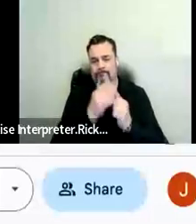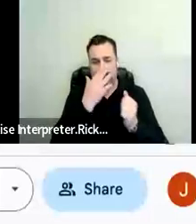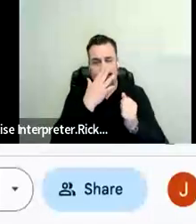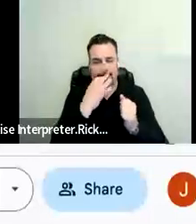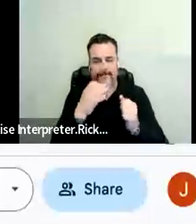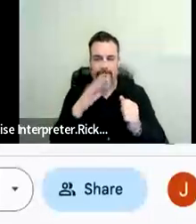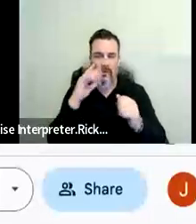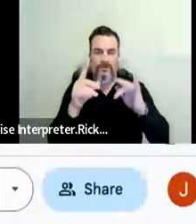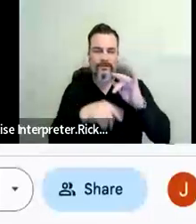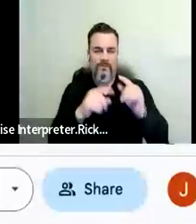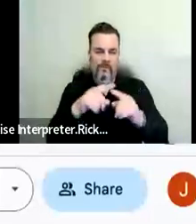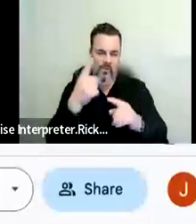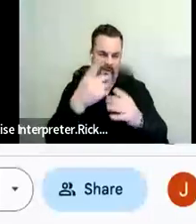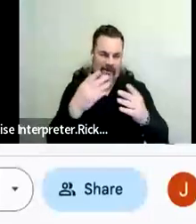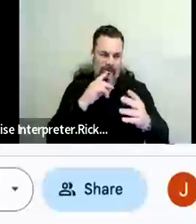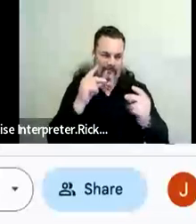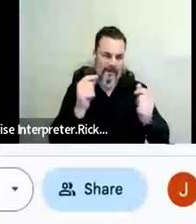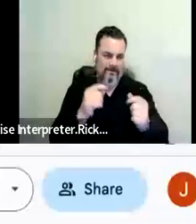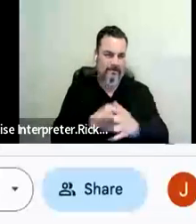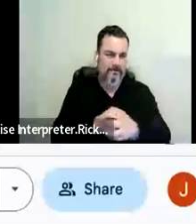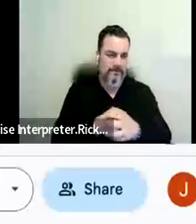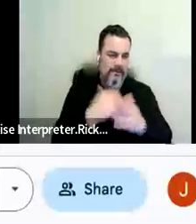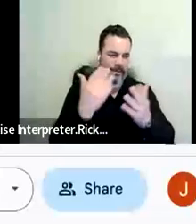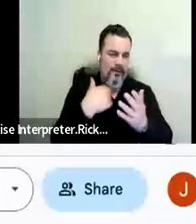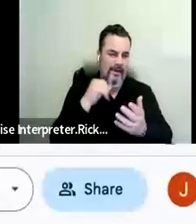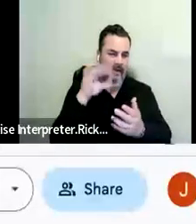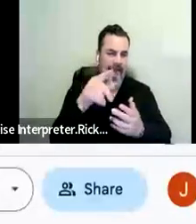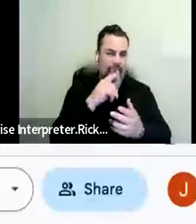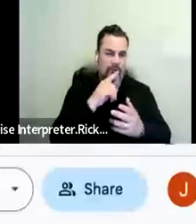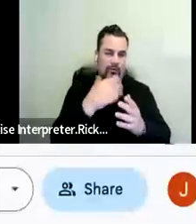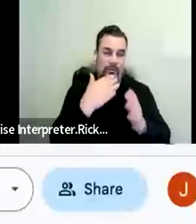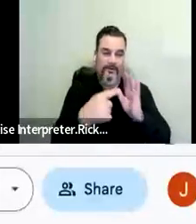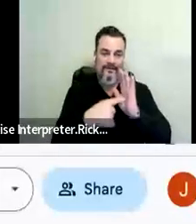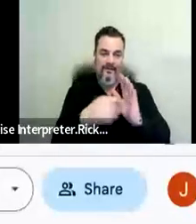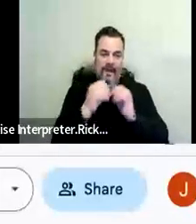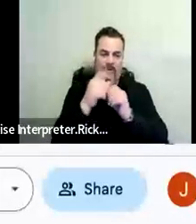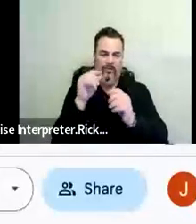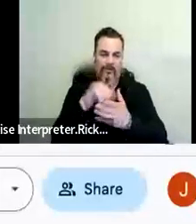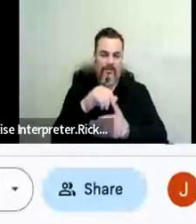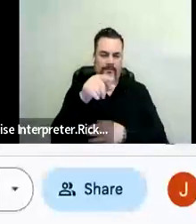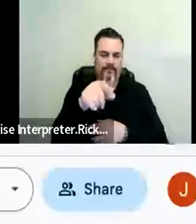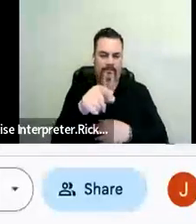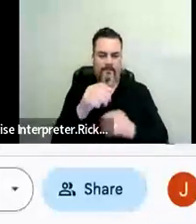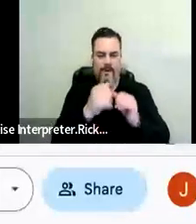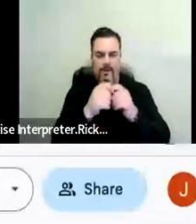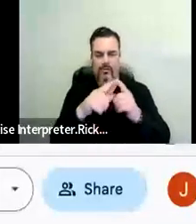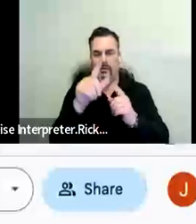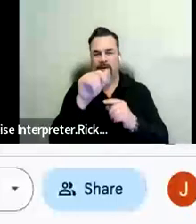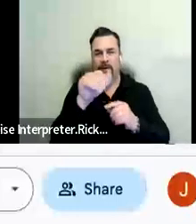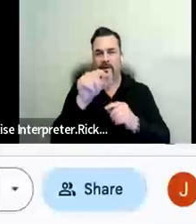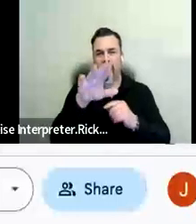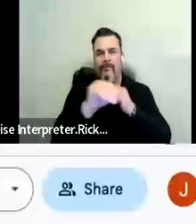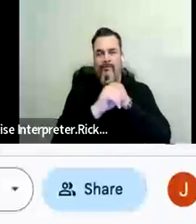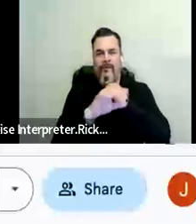going to skip to one thing real fast. Right here, I give you actually a really great example of how to do that, how to lay out your flyers in a